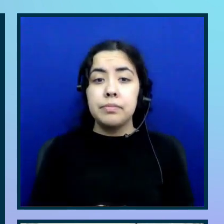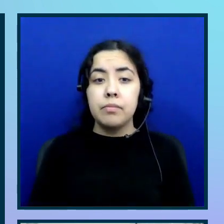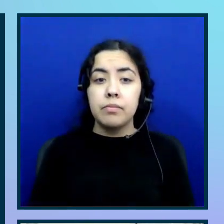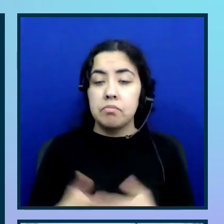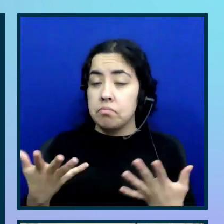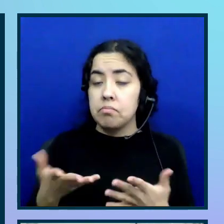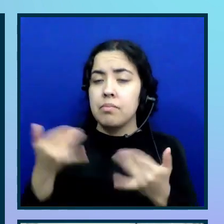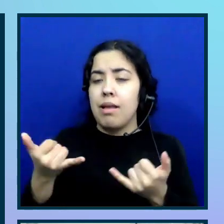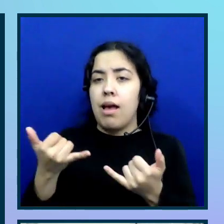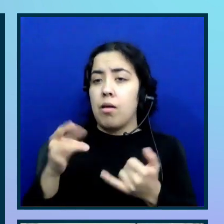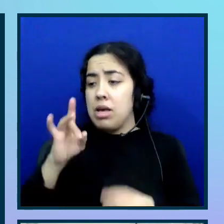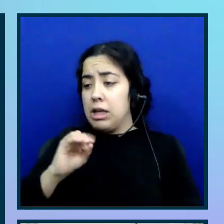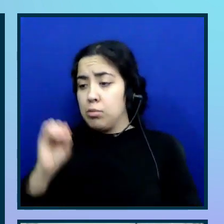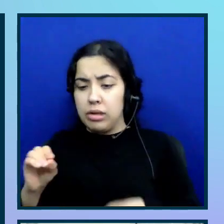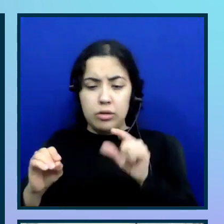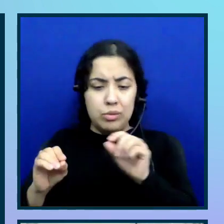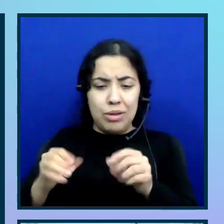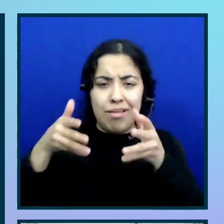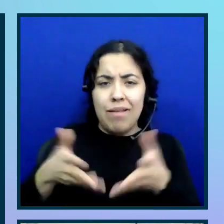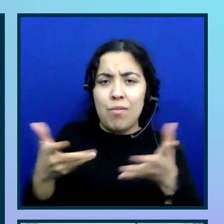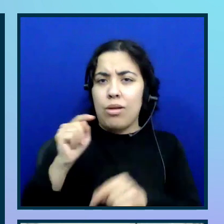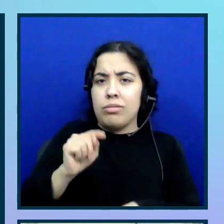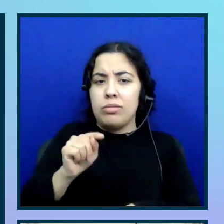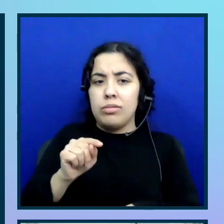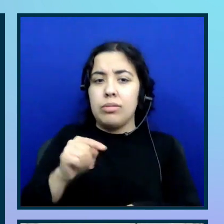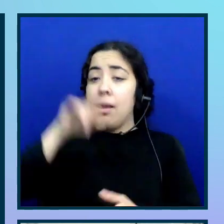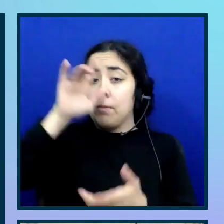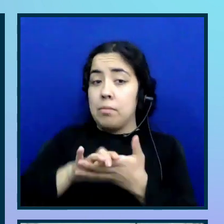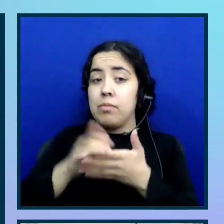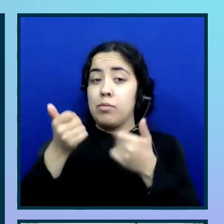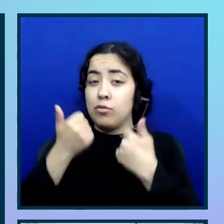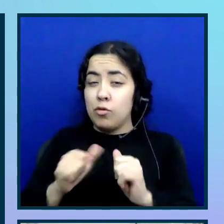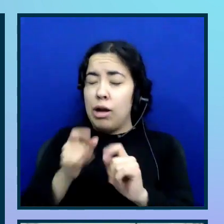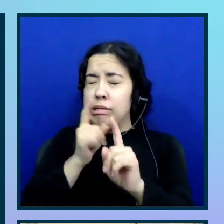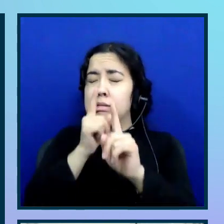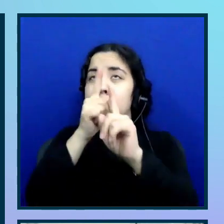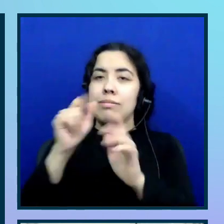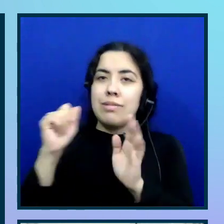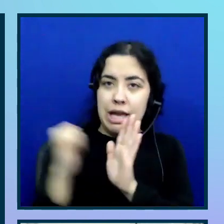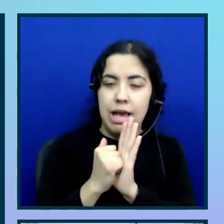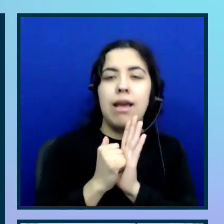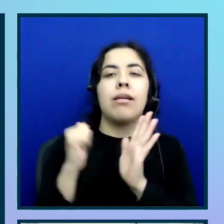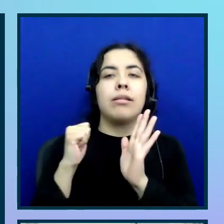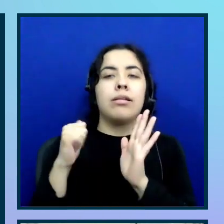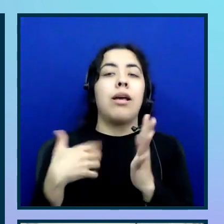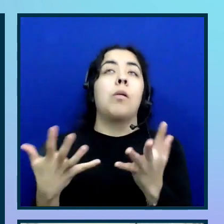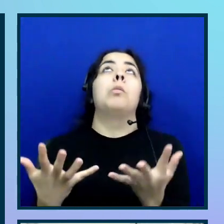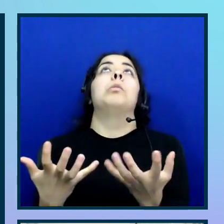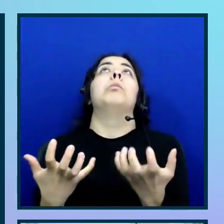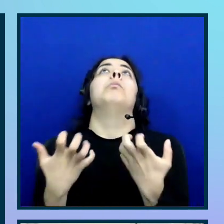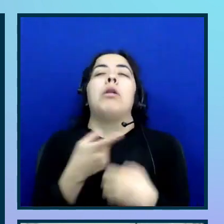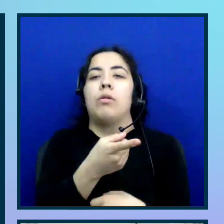What's left to test? I believe in shooting for making an A. I'd love you to